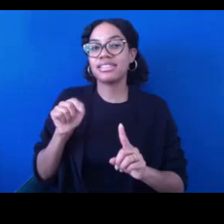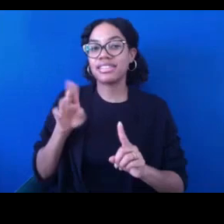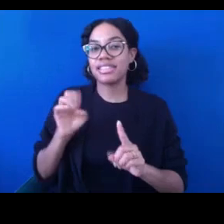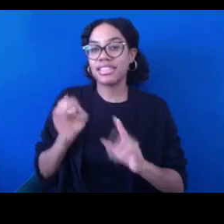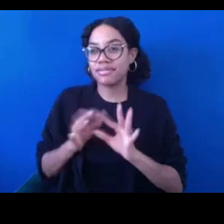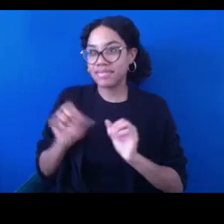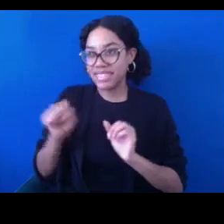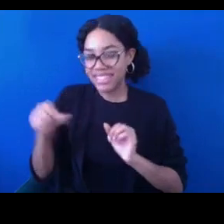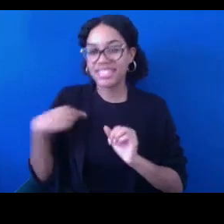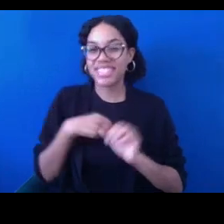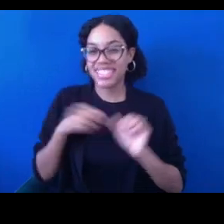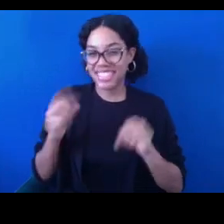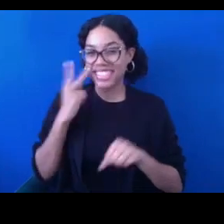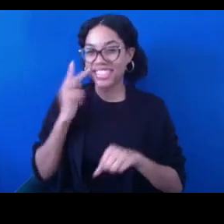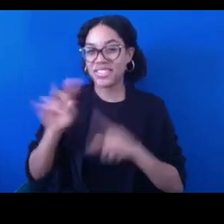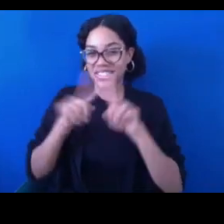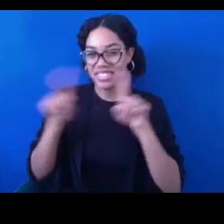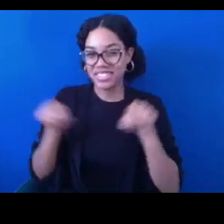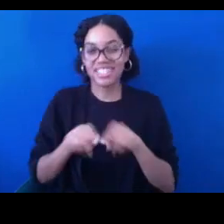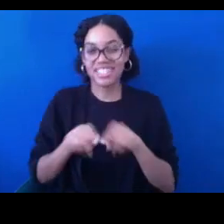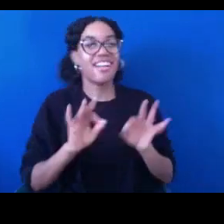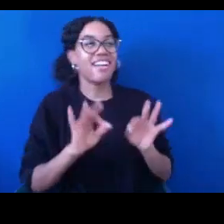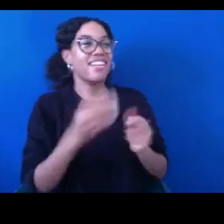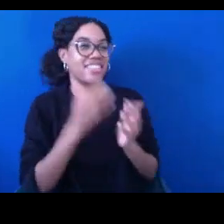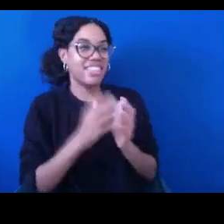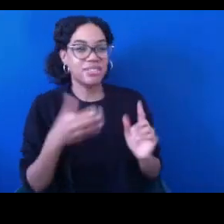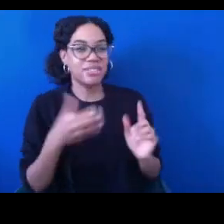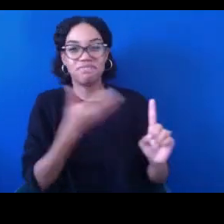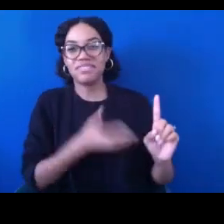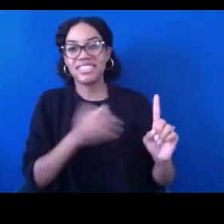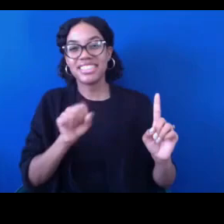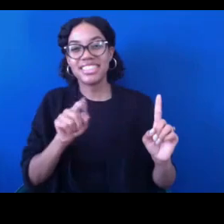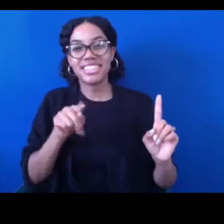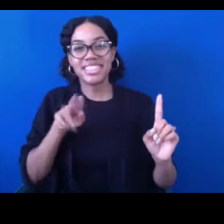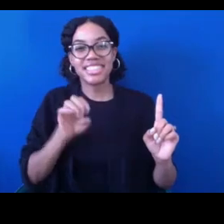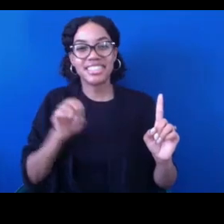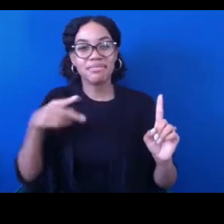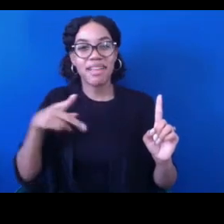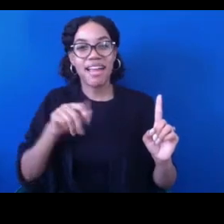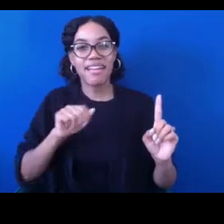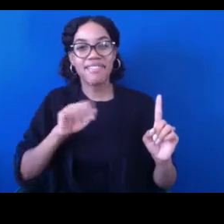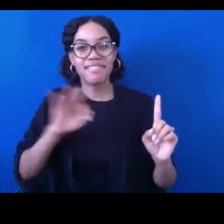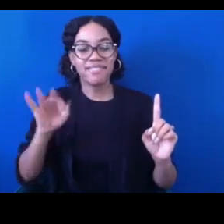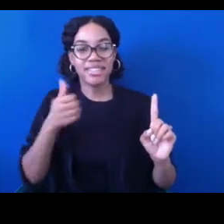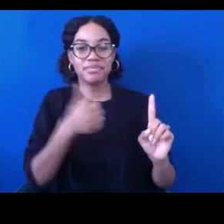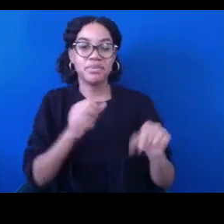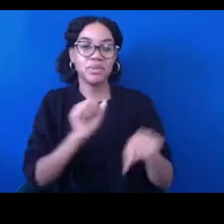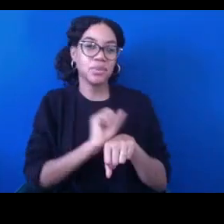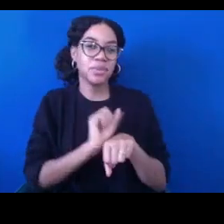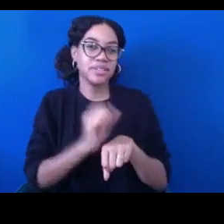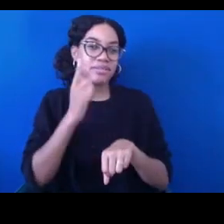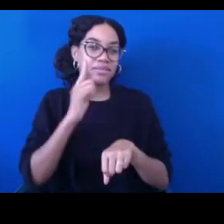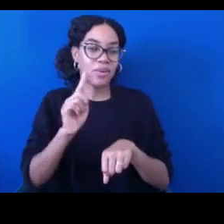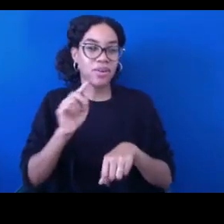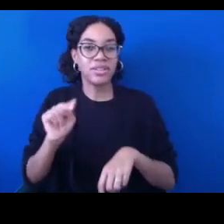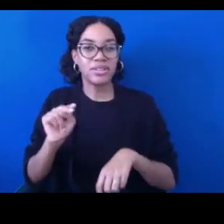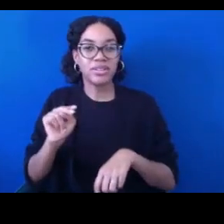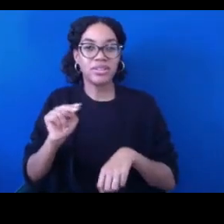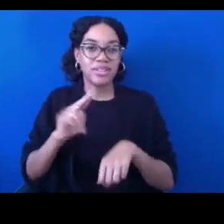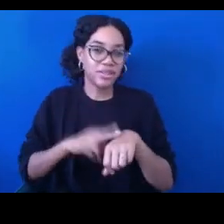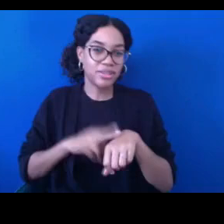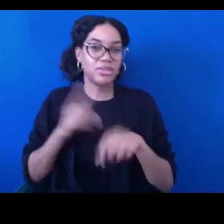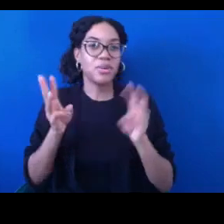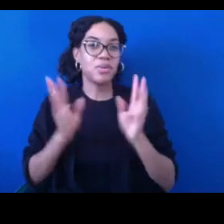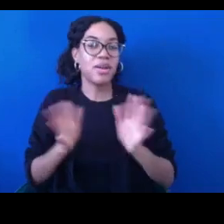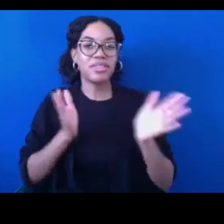That was Steve Path, by the way, who is the morning coordination meteorologist for our office. One heck of a meteorologist and an even better human being, I'll tell